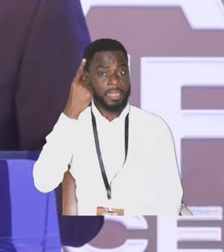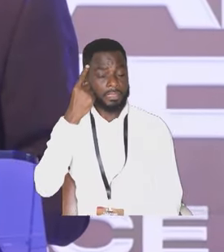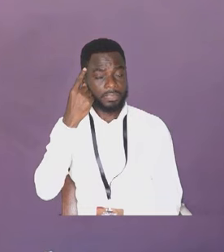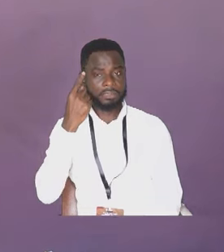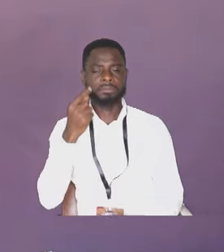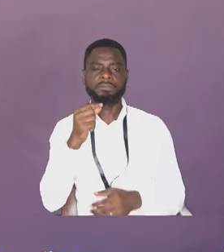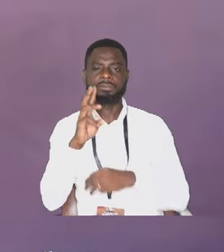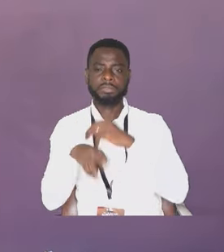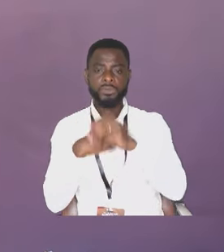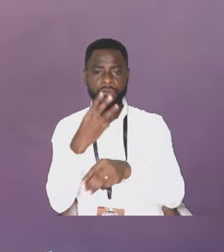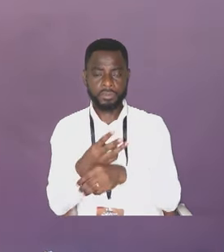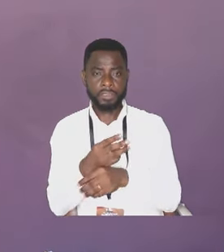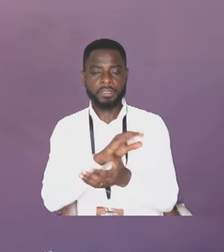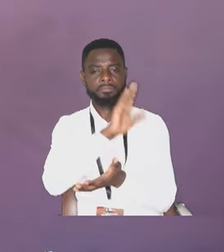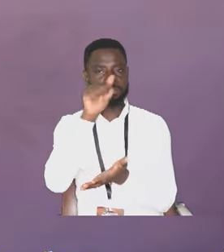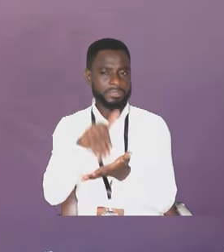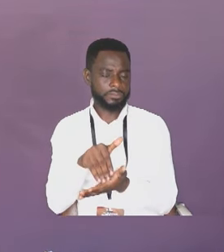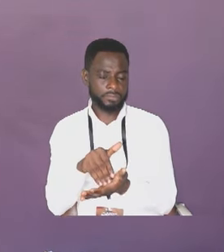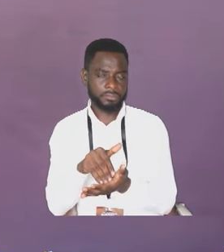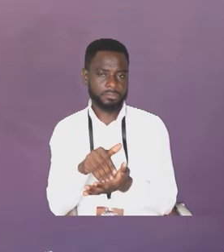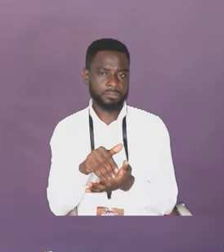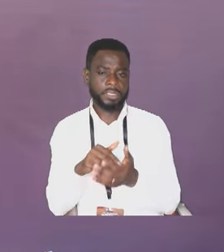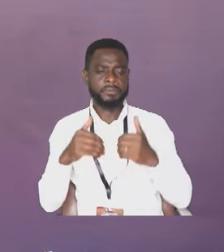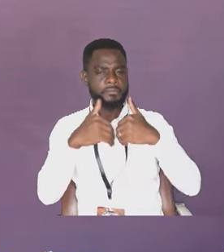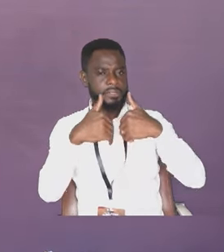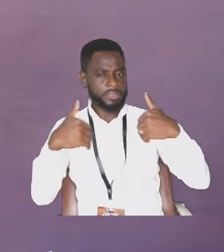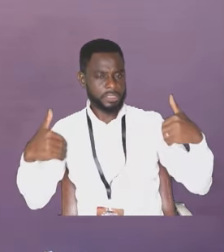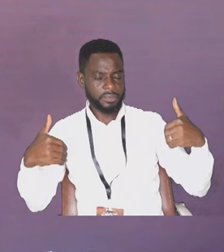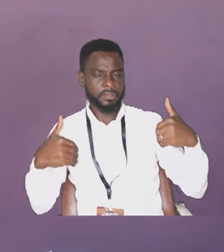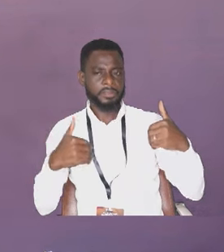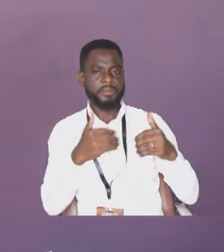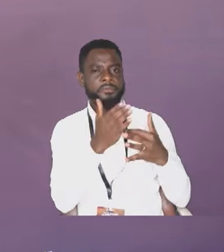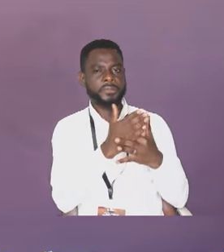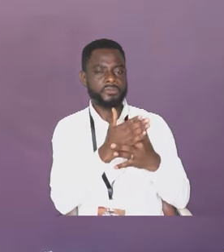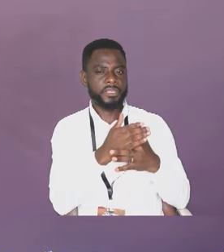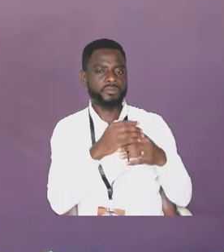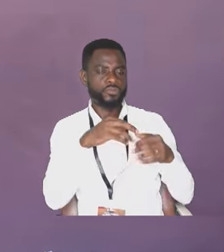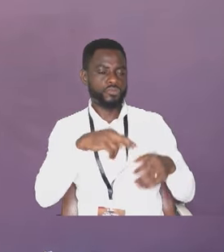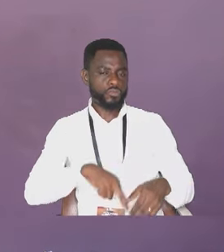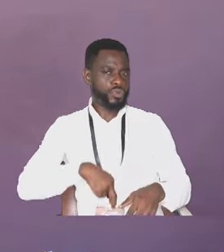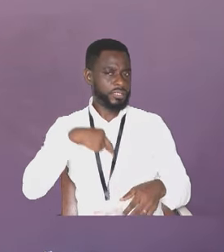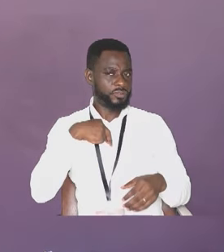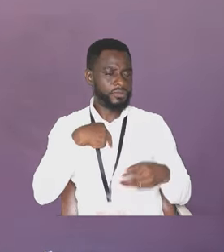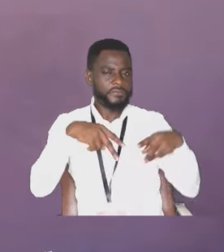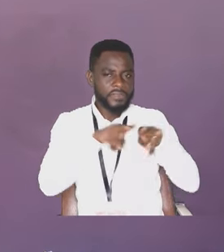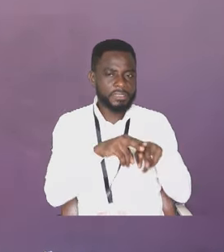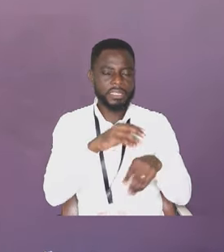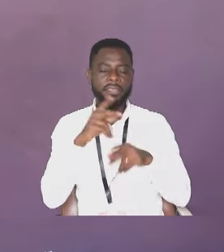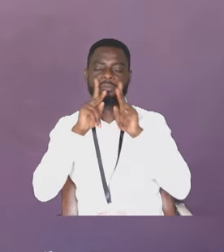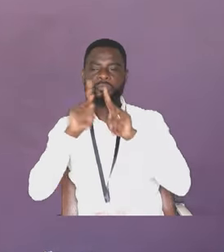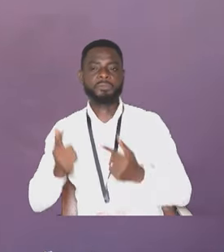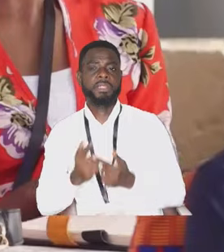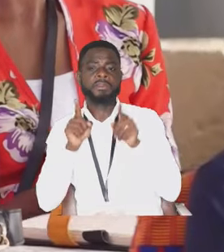secularization. Secularization is simply a separation between religious values and public life. It is also the concept of